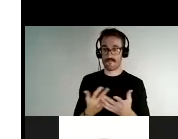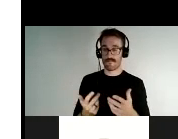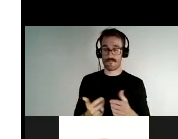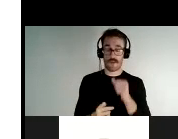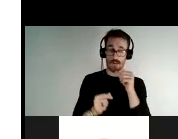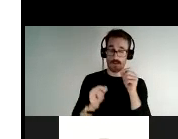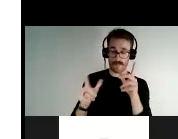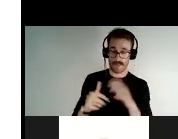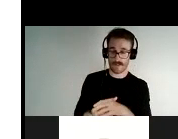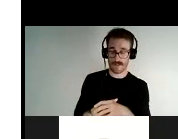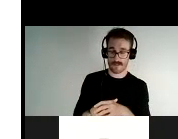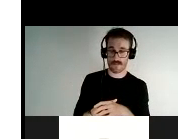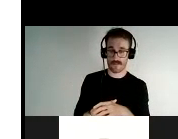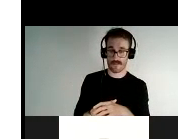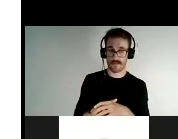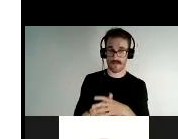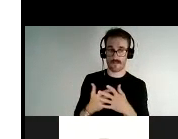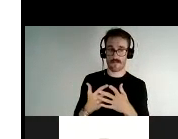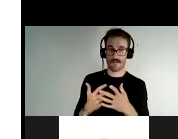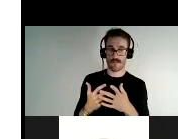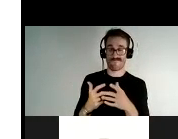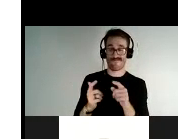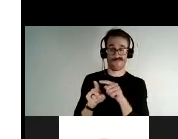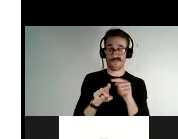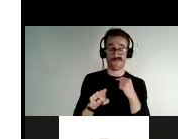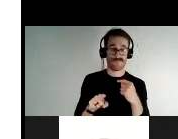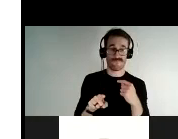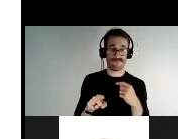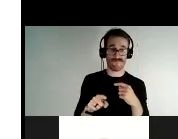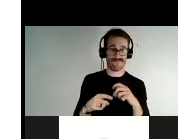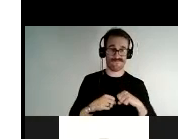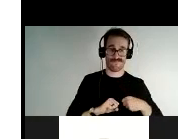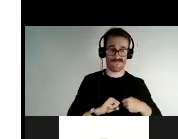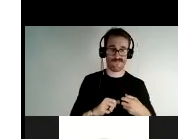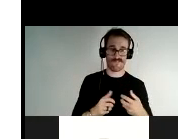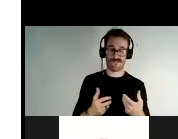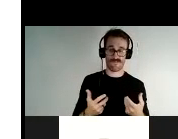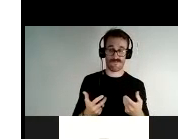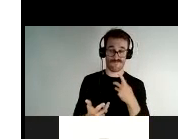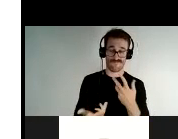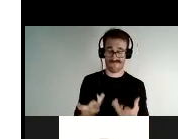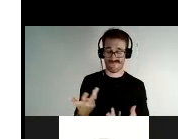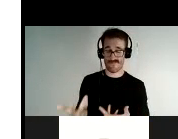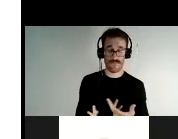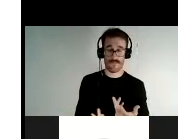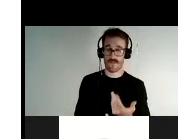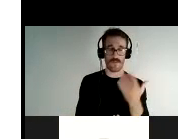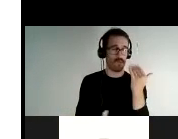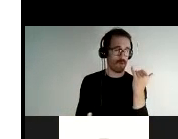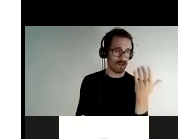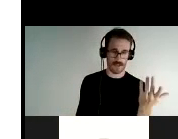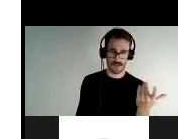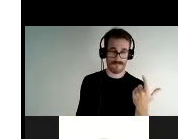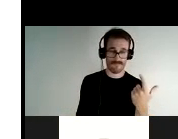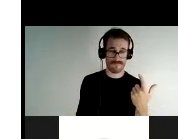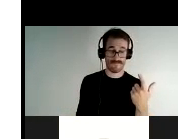that's not surprising, but it's also very upsetting, right? I mean, why is it that